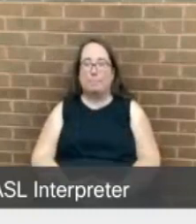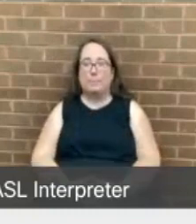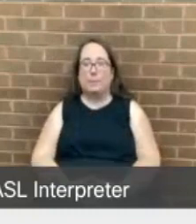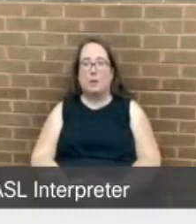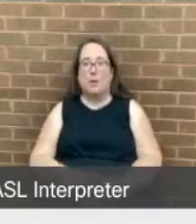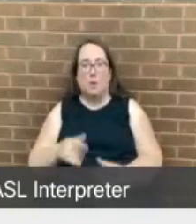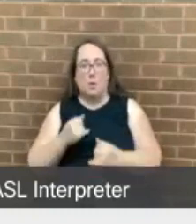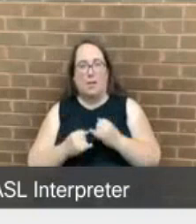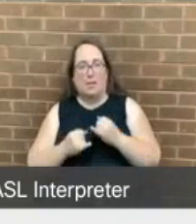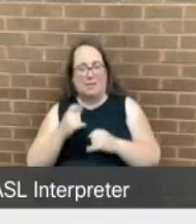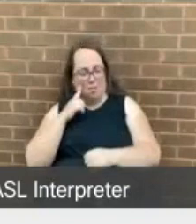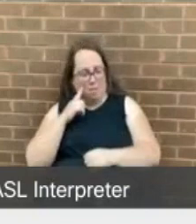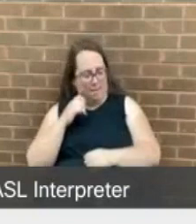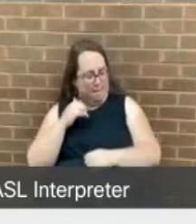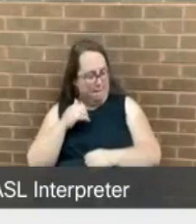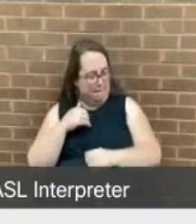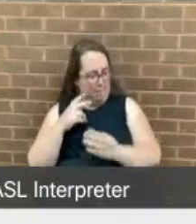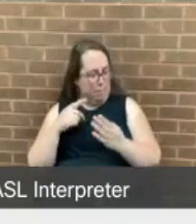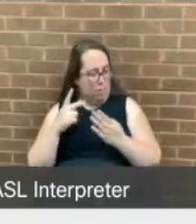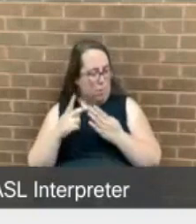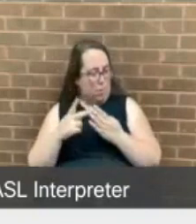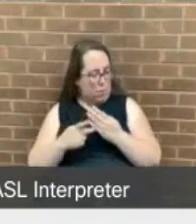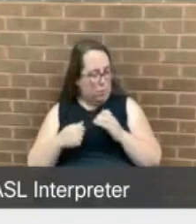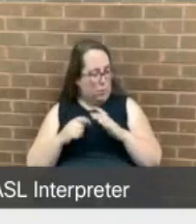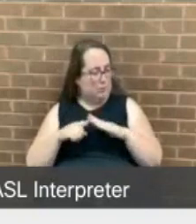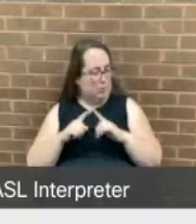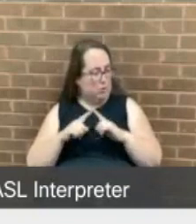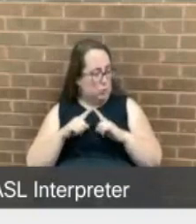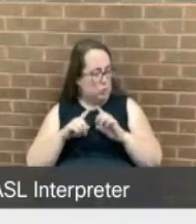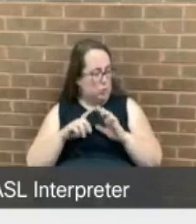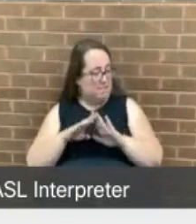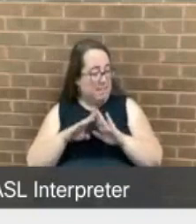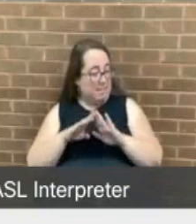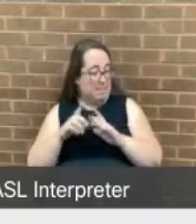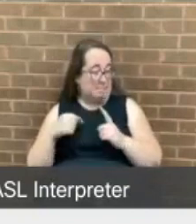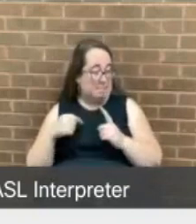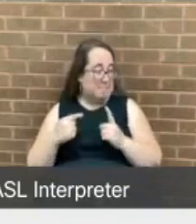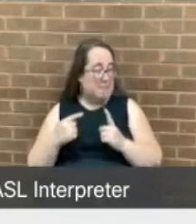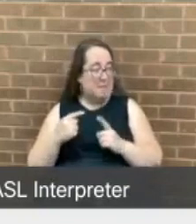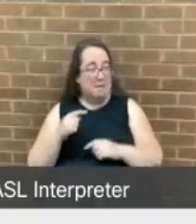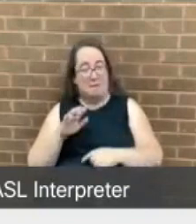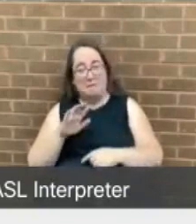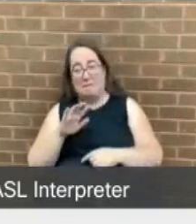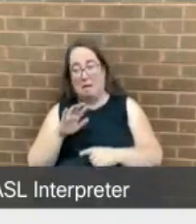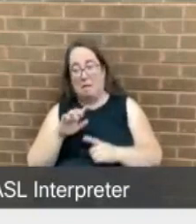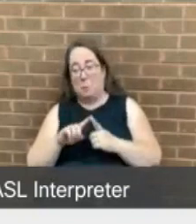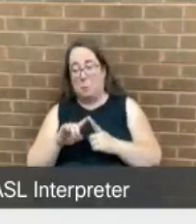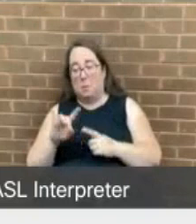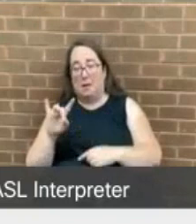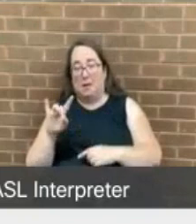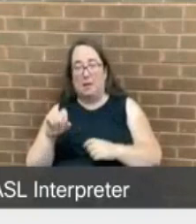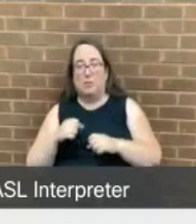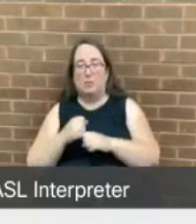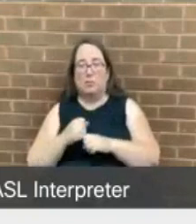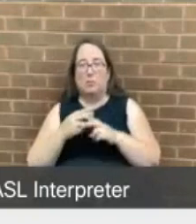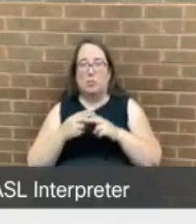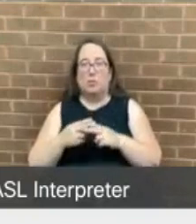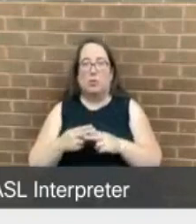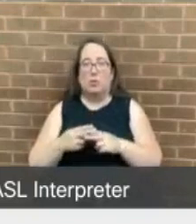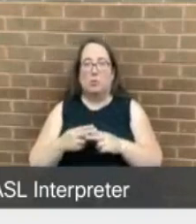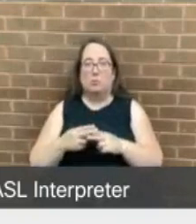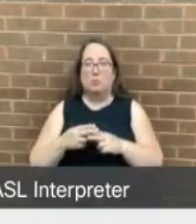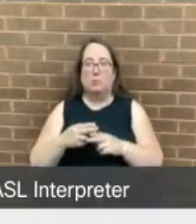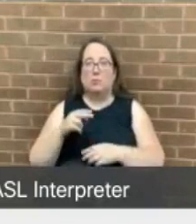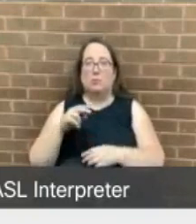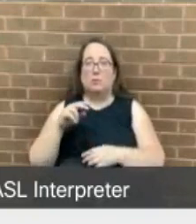a program that we've started to develop over the last probably 5 to 8 years called STOAs. And